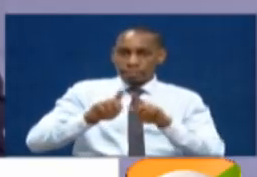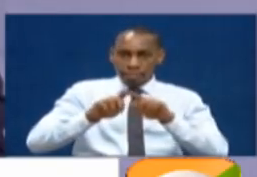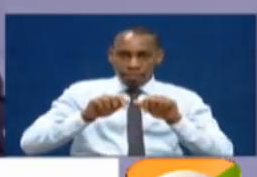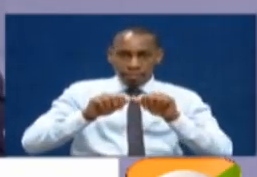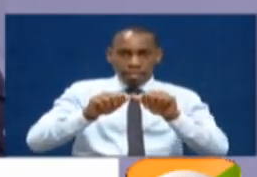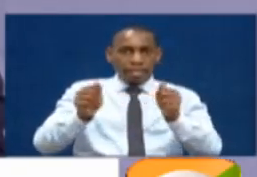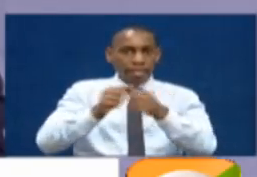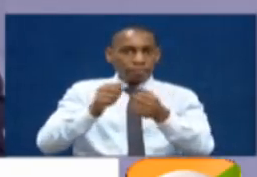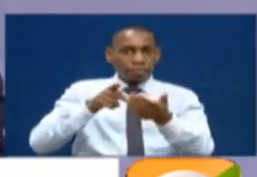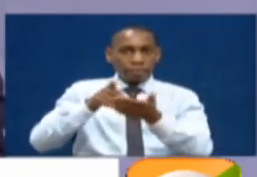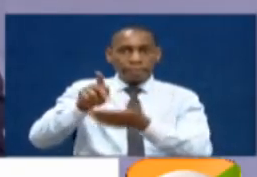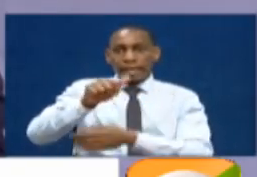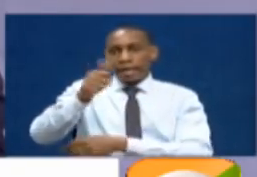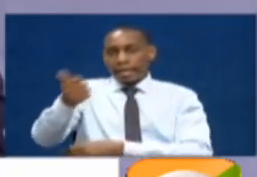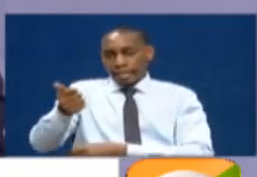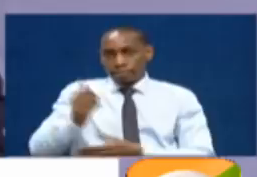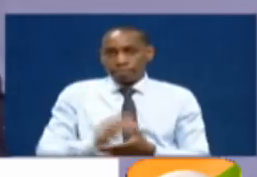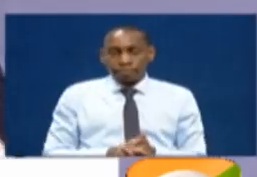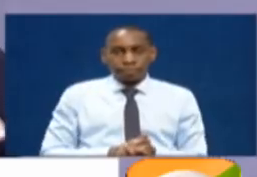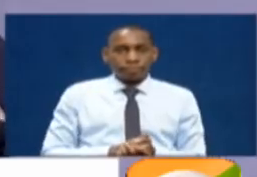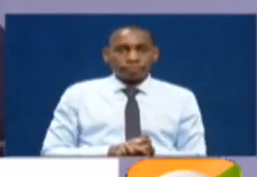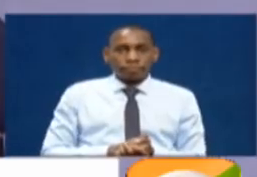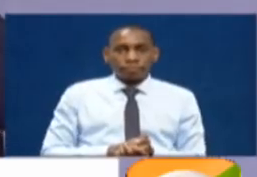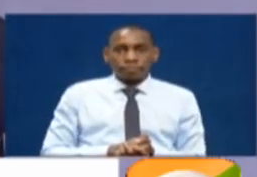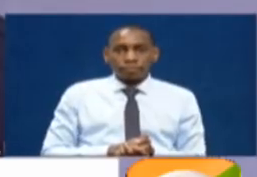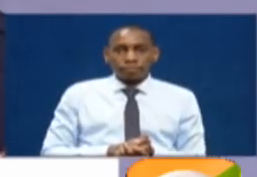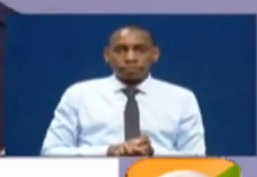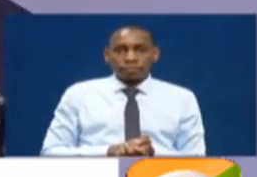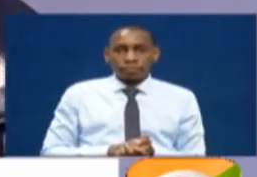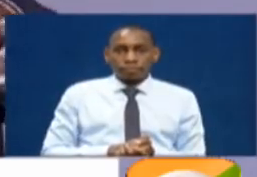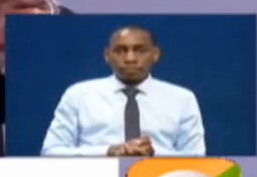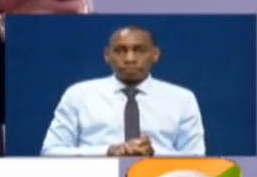not repay some of that debt. And then, of course, it was